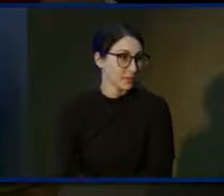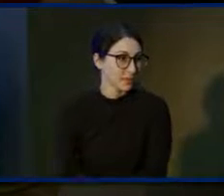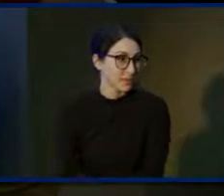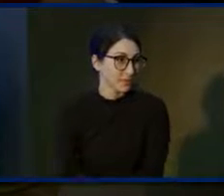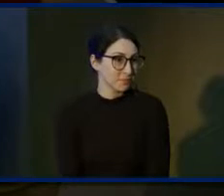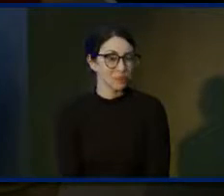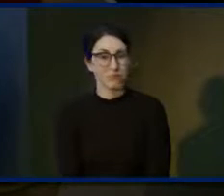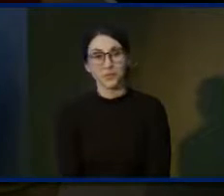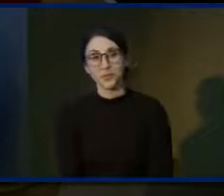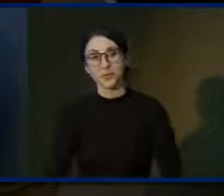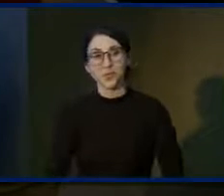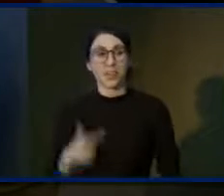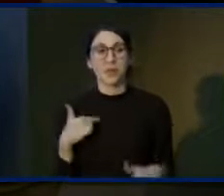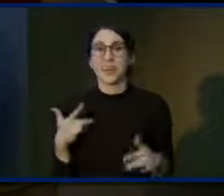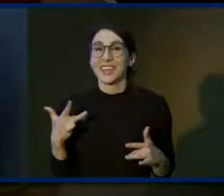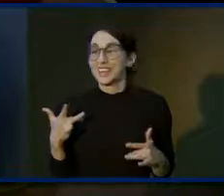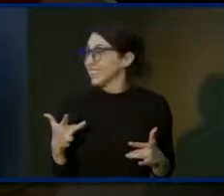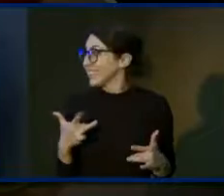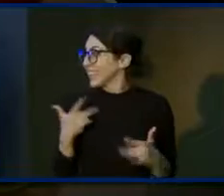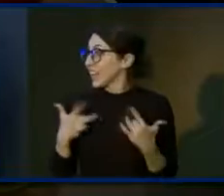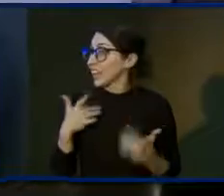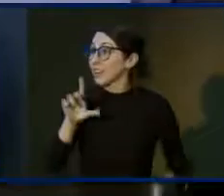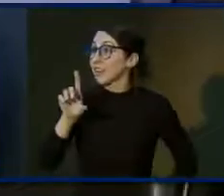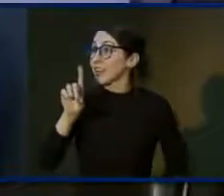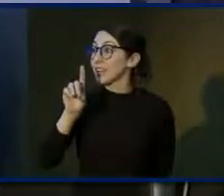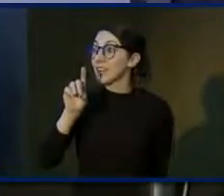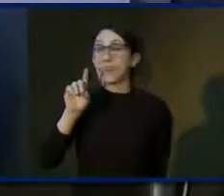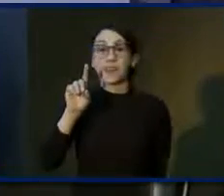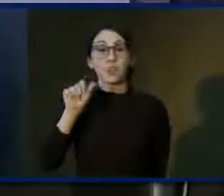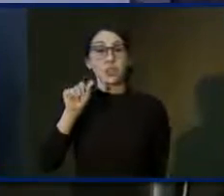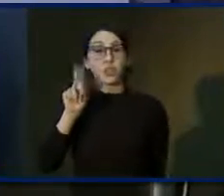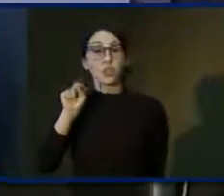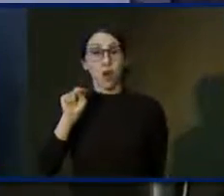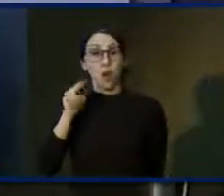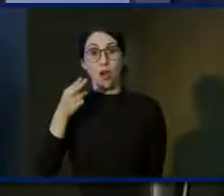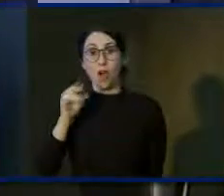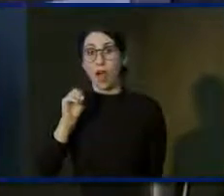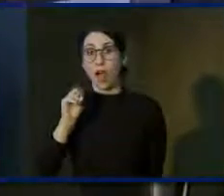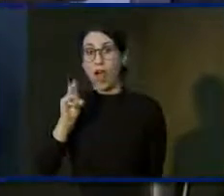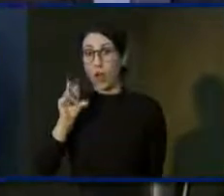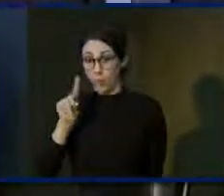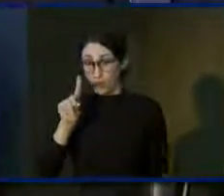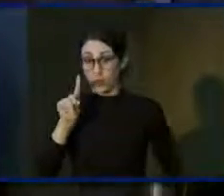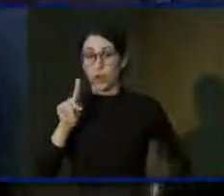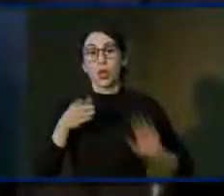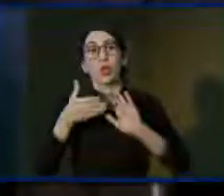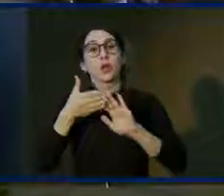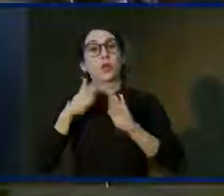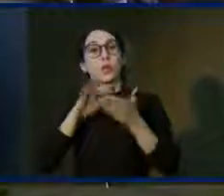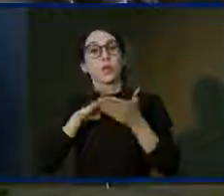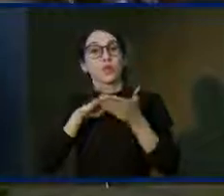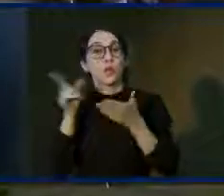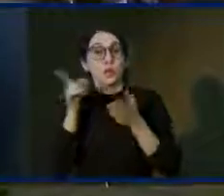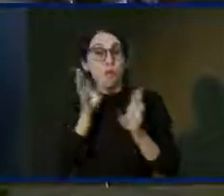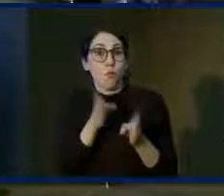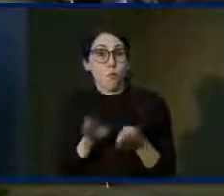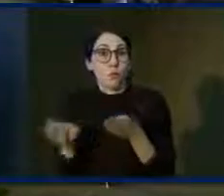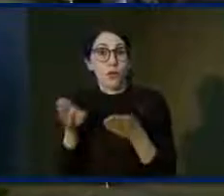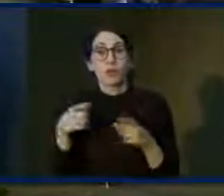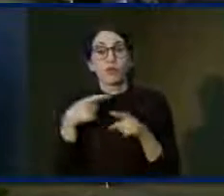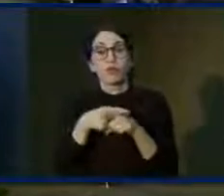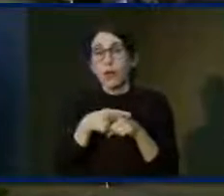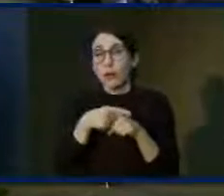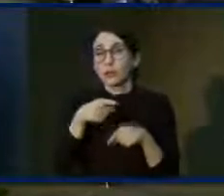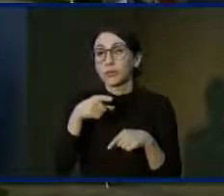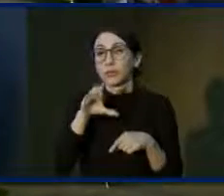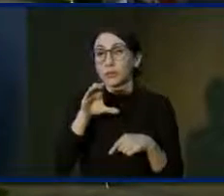I am so excited to have Dawn Howard here. Dawn is Director of Community Organizing, Colorado Cross Disability Coalition. She is